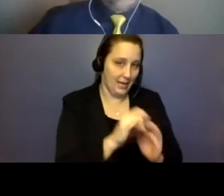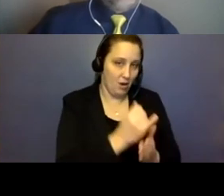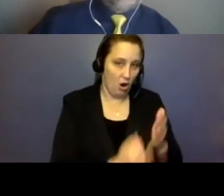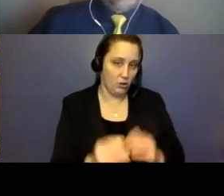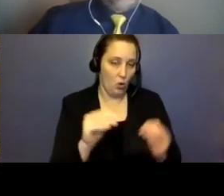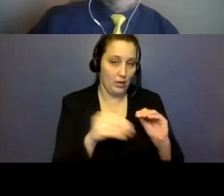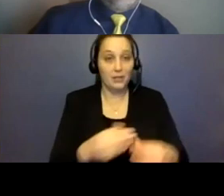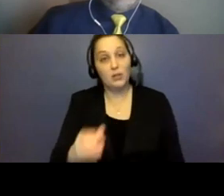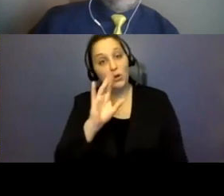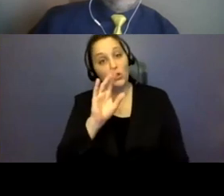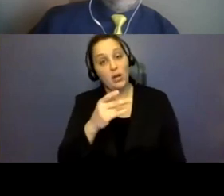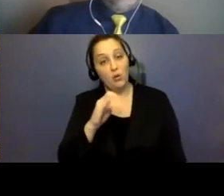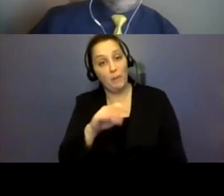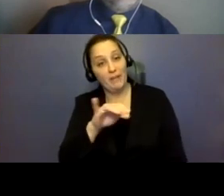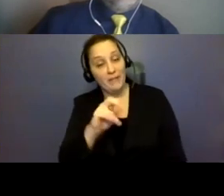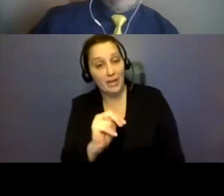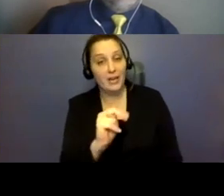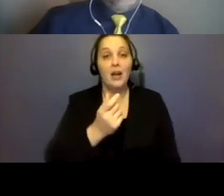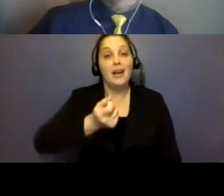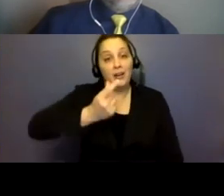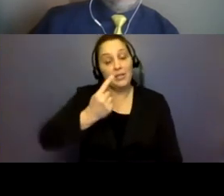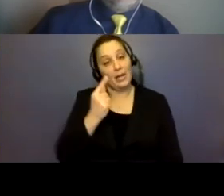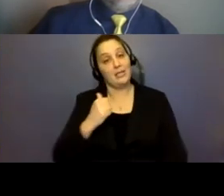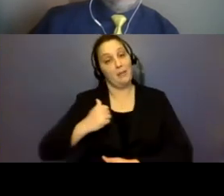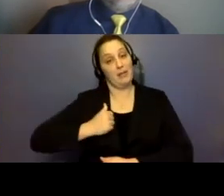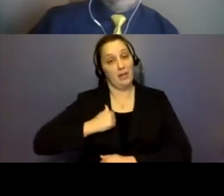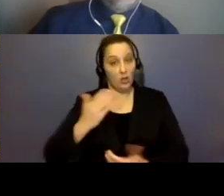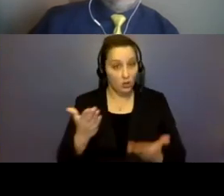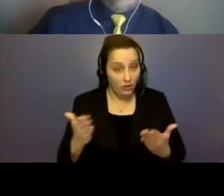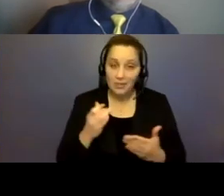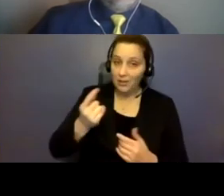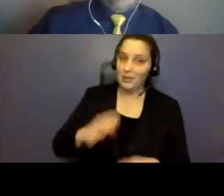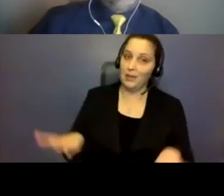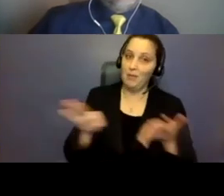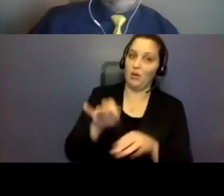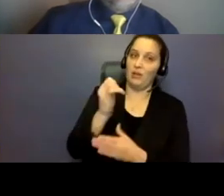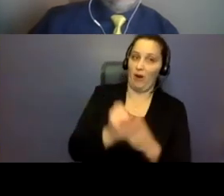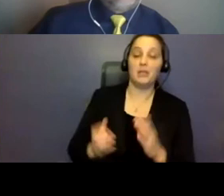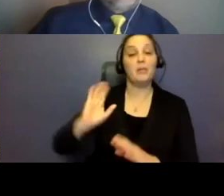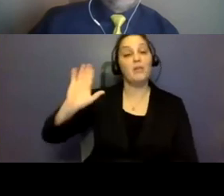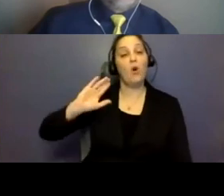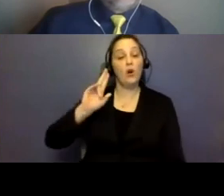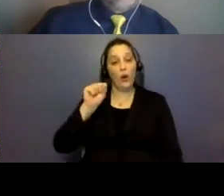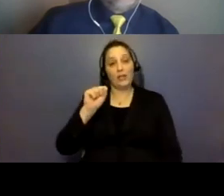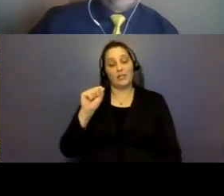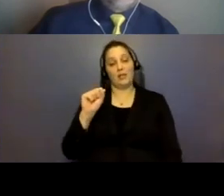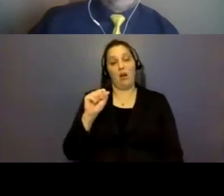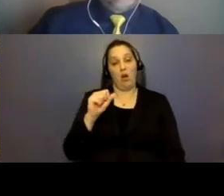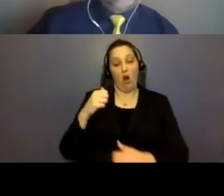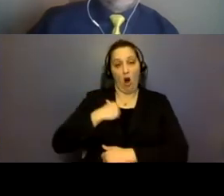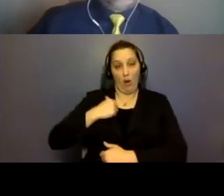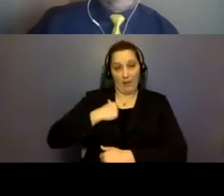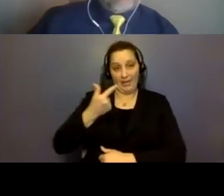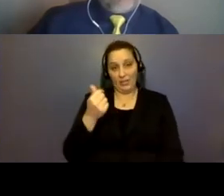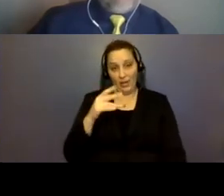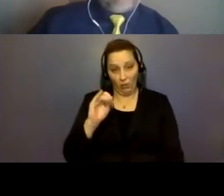General Bivens understands military service and he understands the importance of arts. A former U.S. Army general, Nolan's military